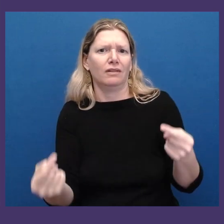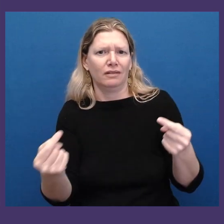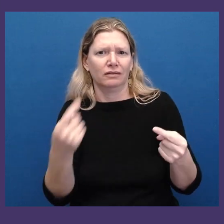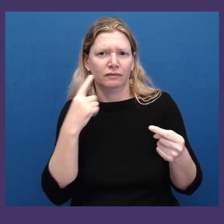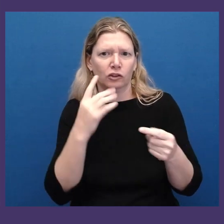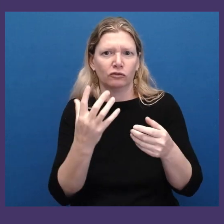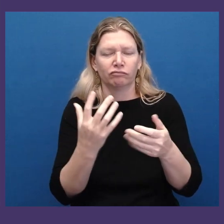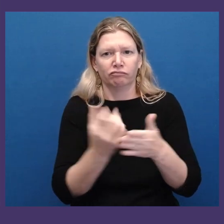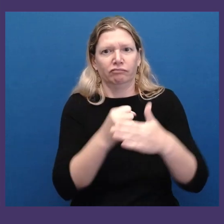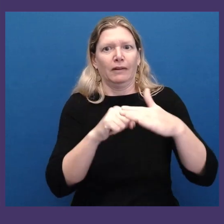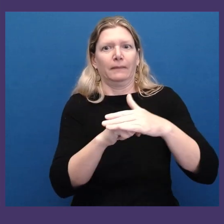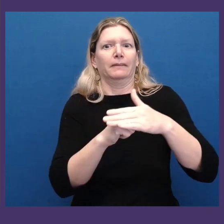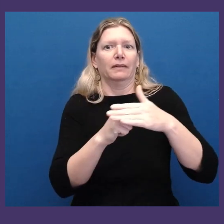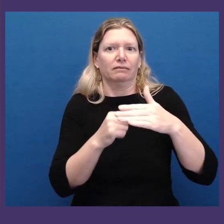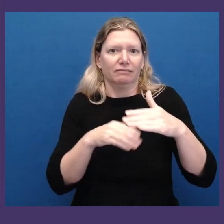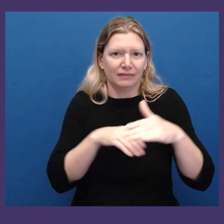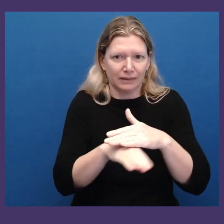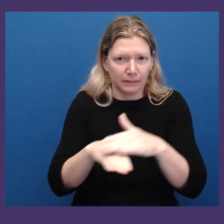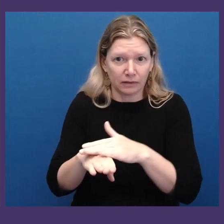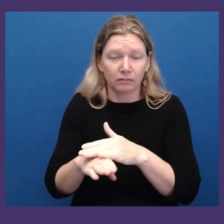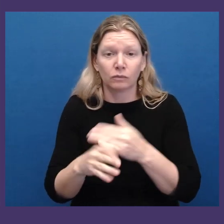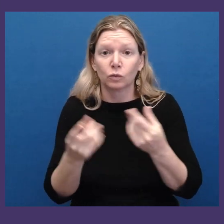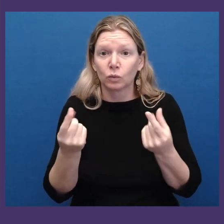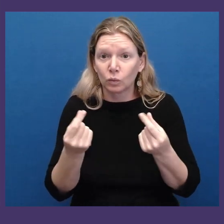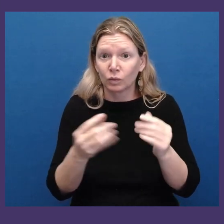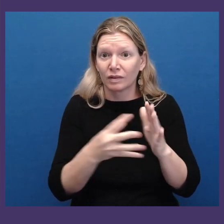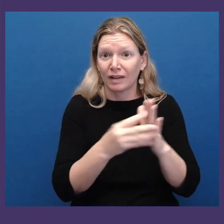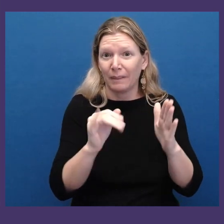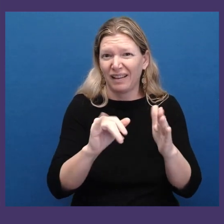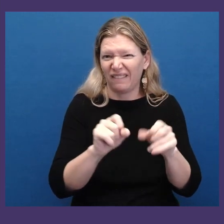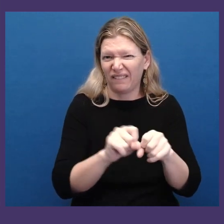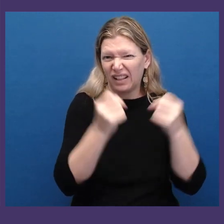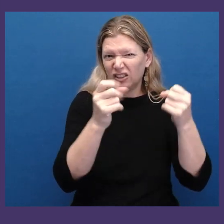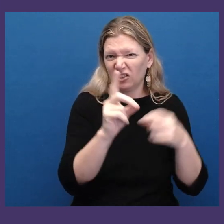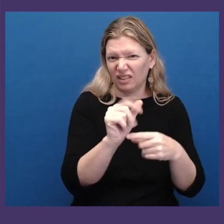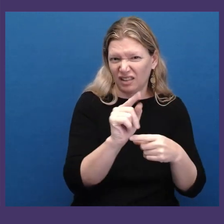data. At the right And is the navigate to Accessibility Visual Studio Code. Insights.